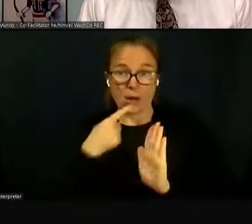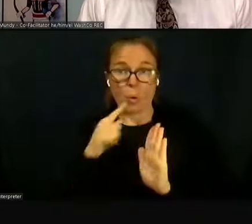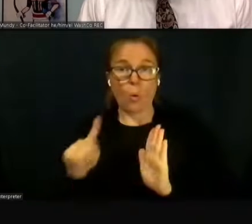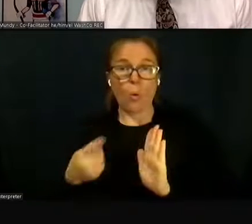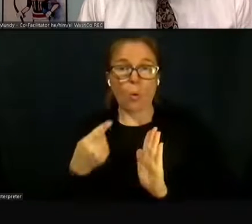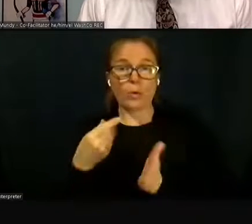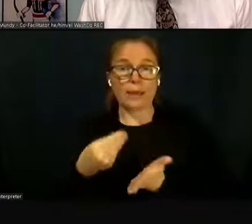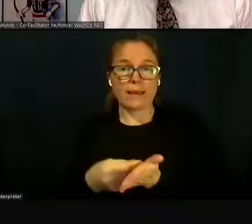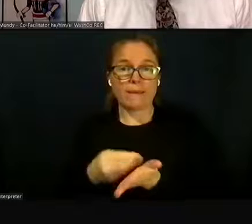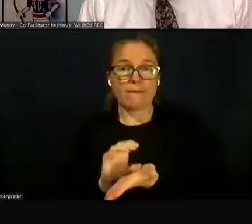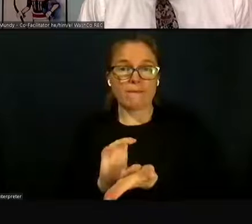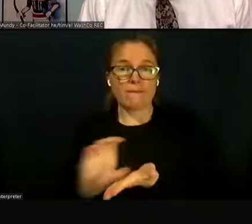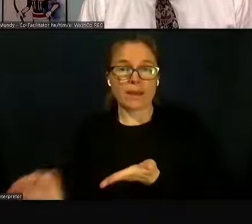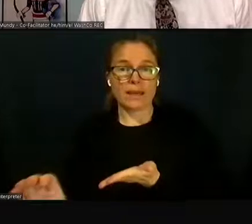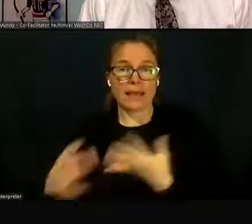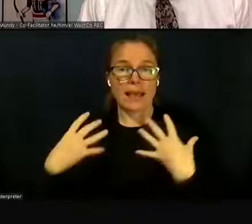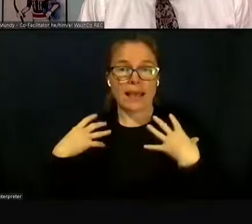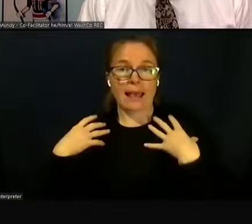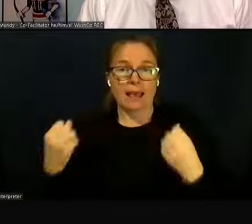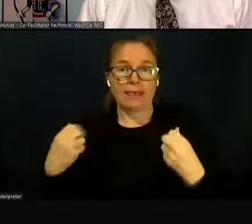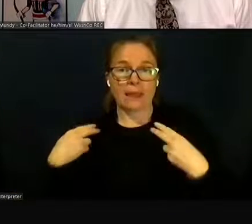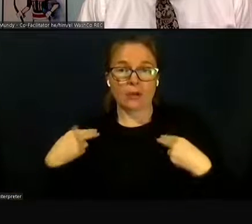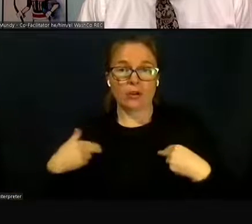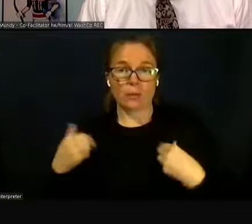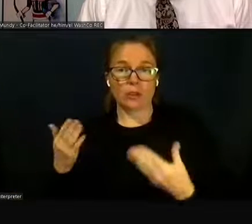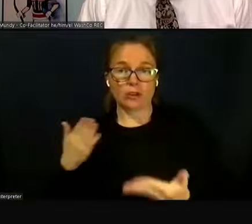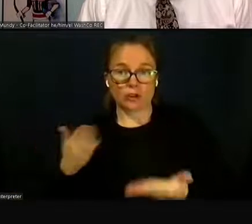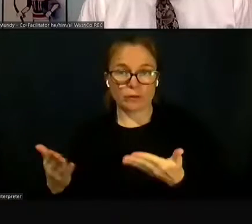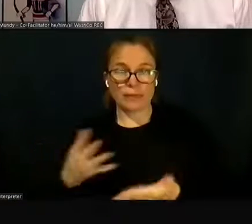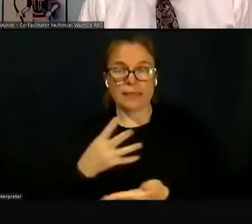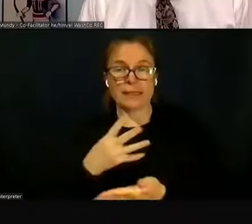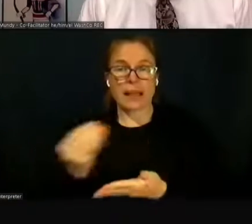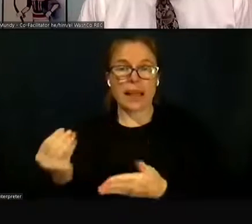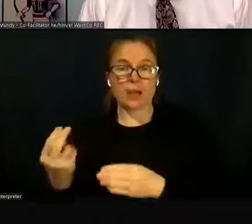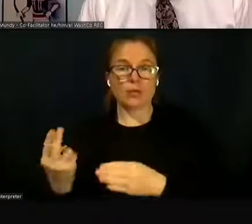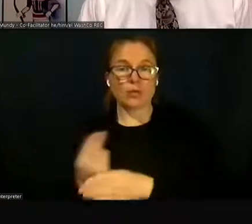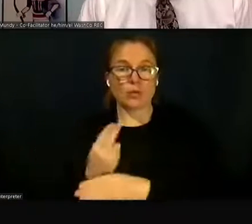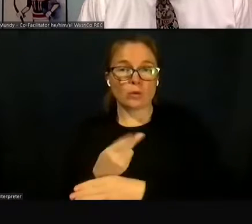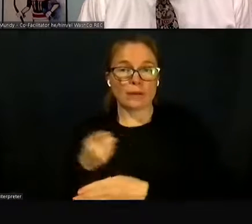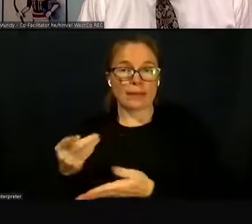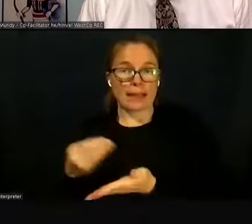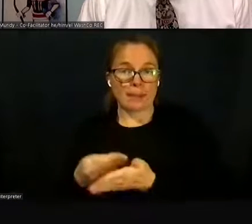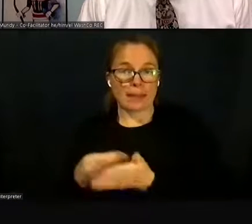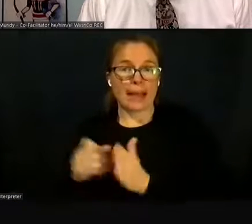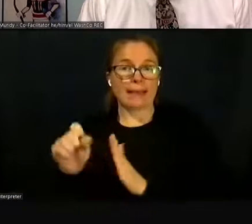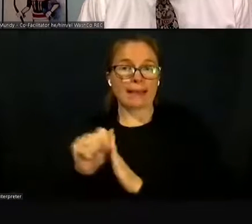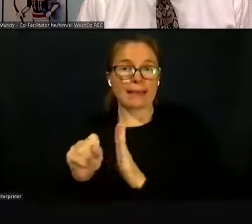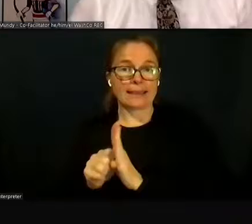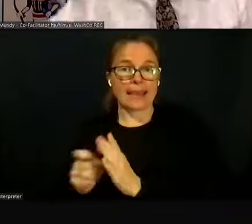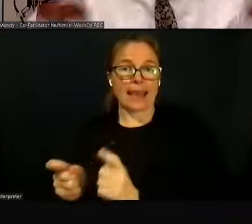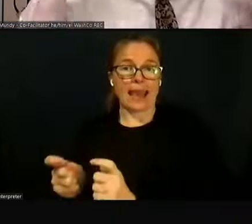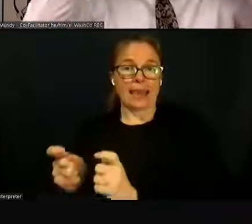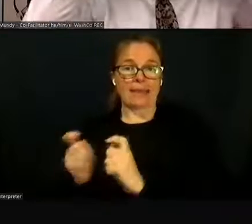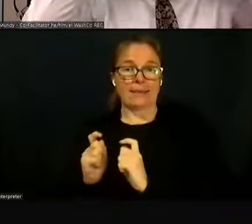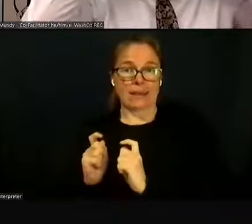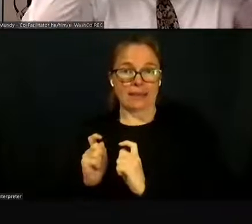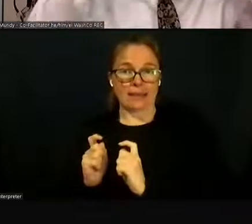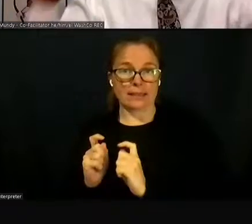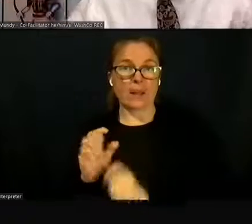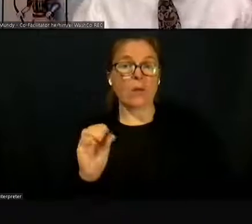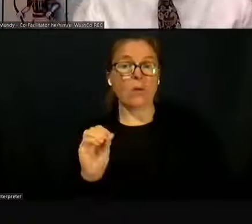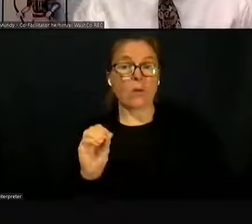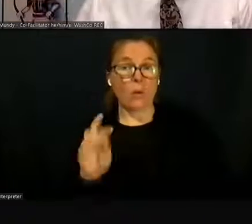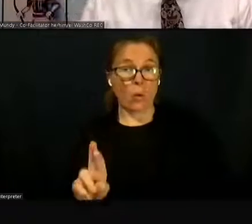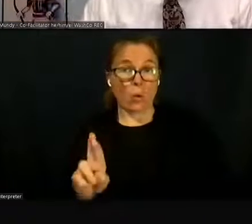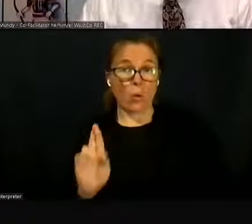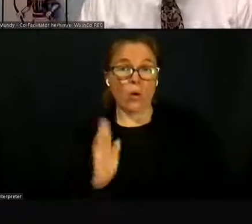funding health and human services utilizing the money that the state provided it, or that